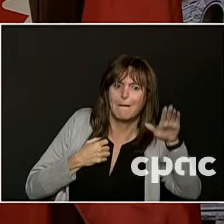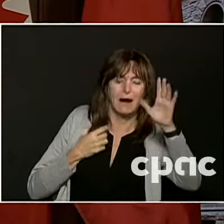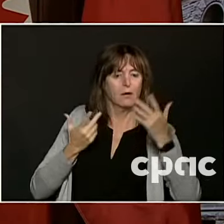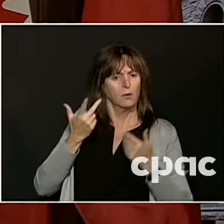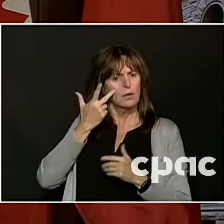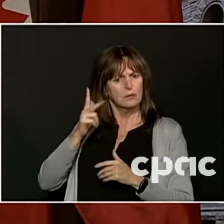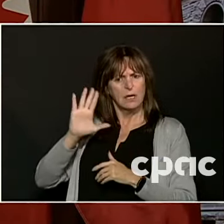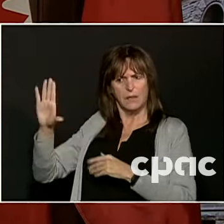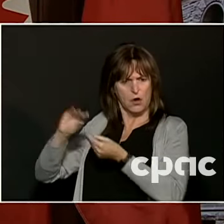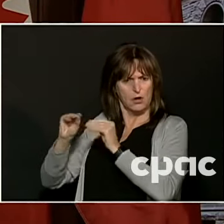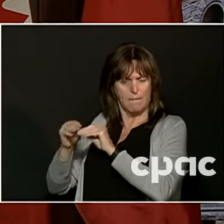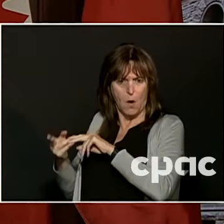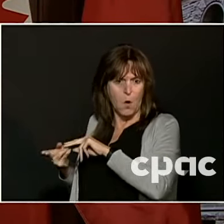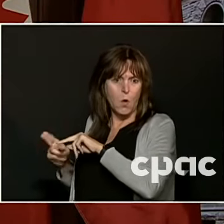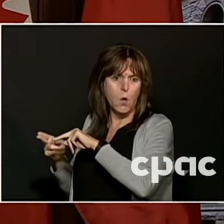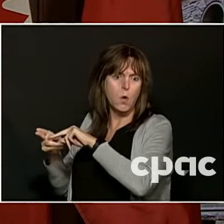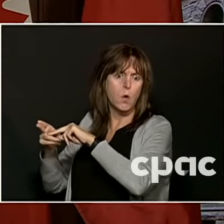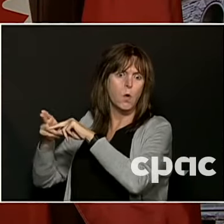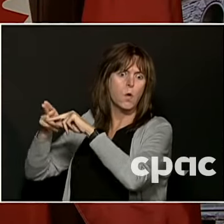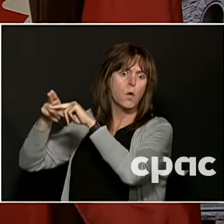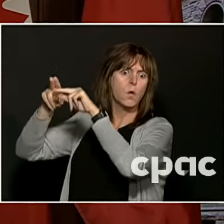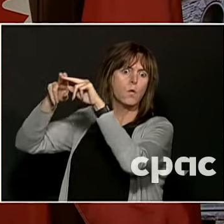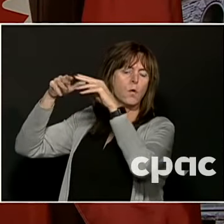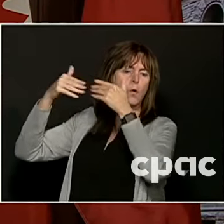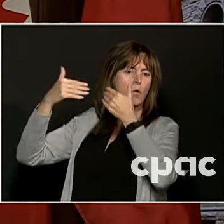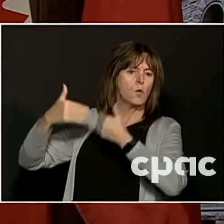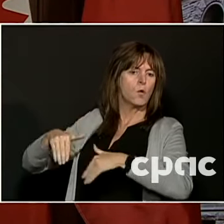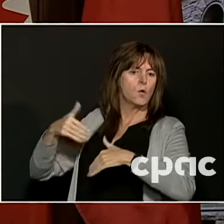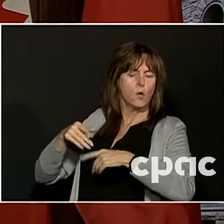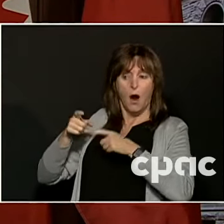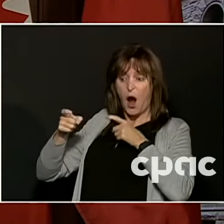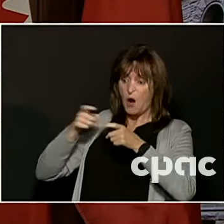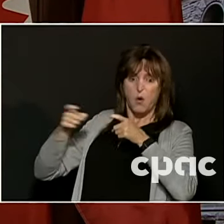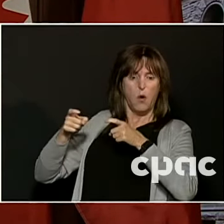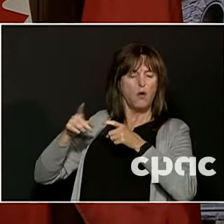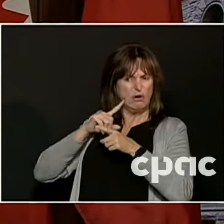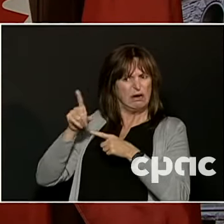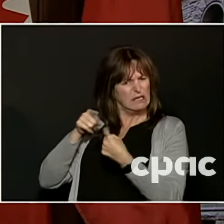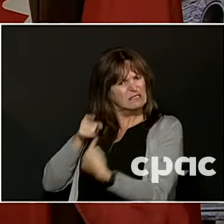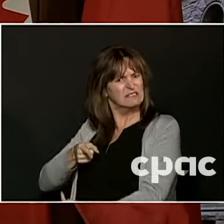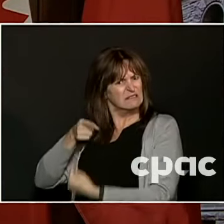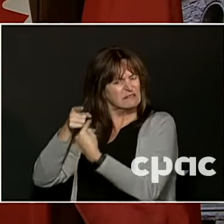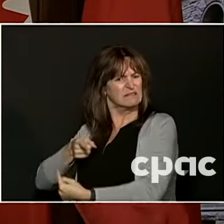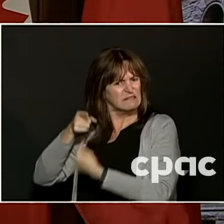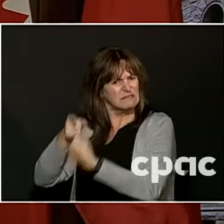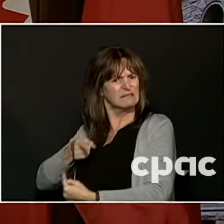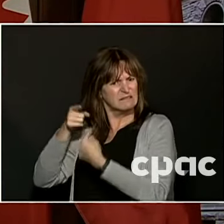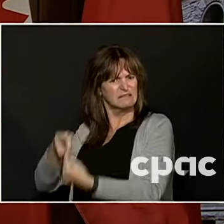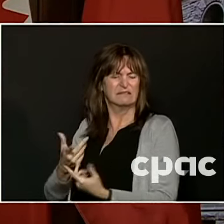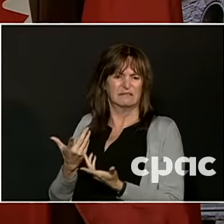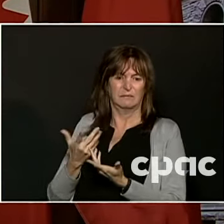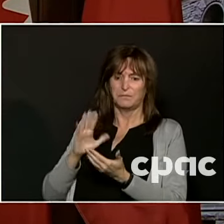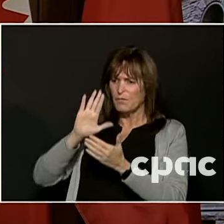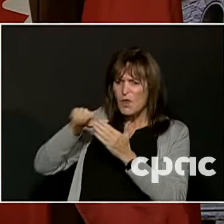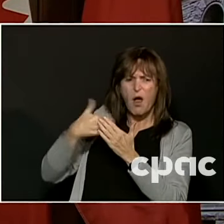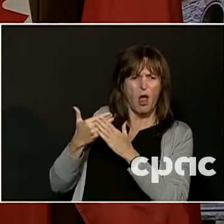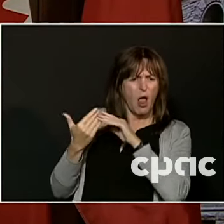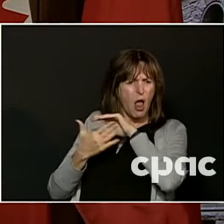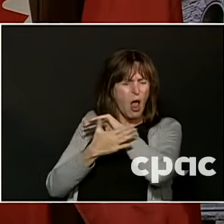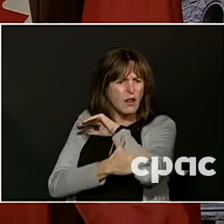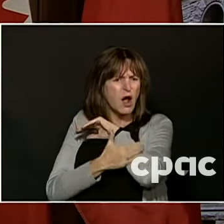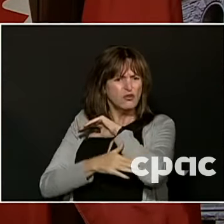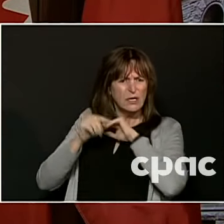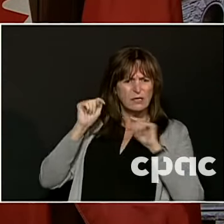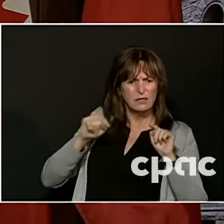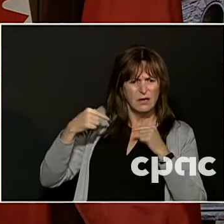they have struggled to control the pandemic, and all the countries we'll be comparing ourselves to today are in lockdown. It's important to note that long-term